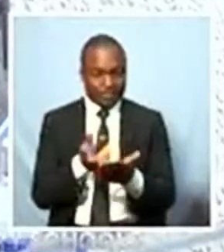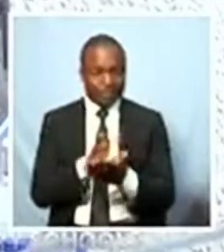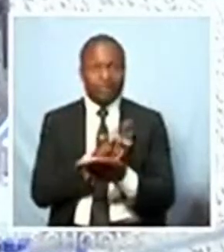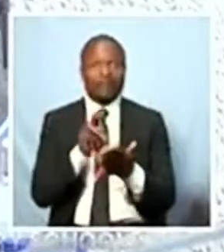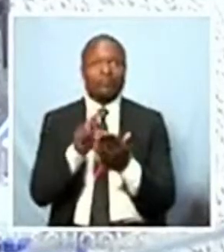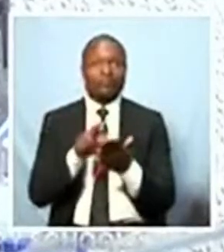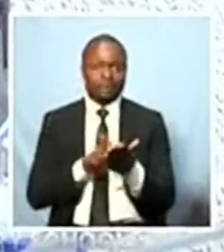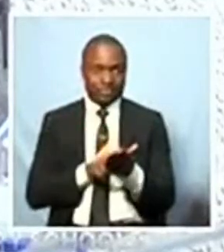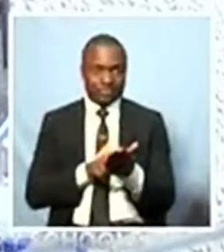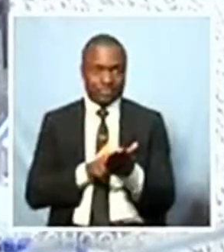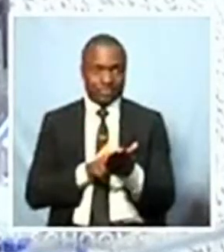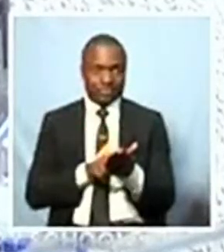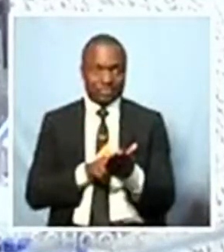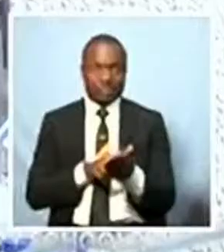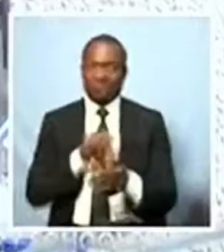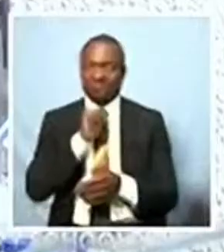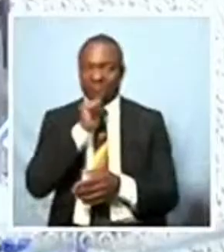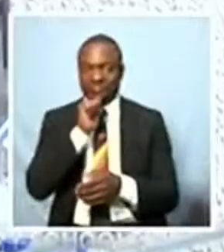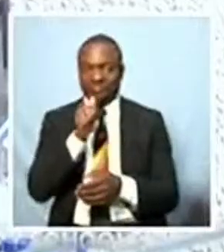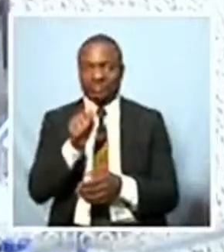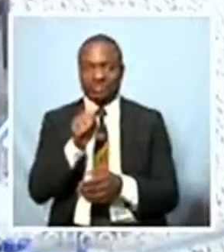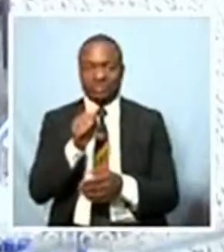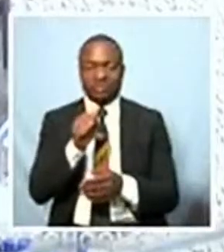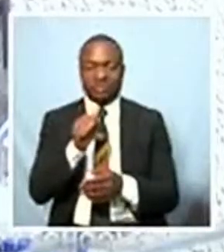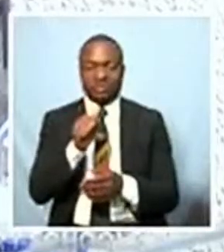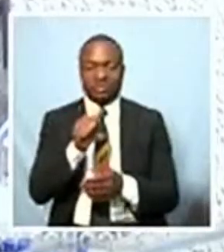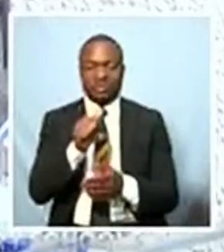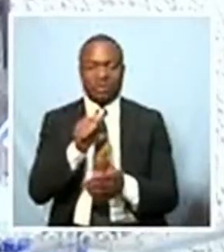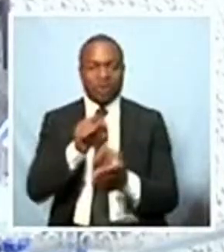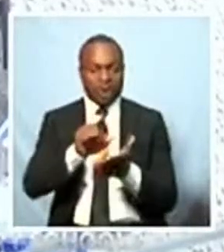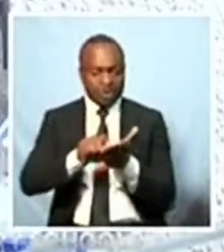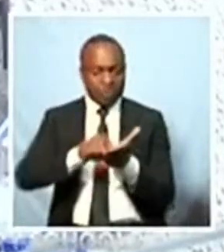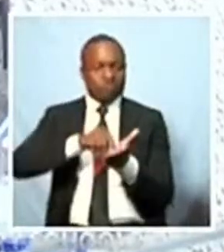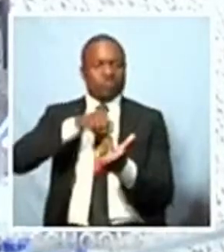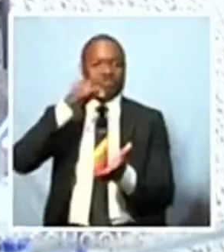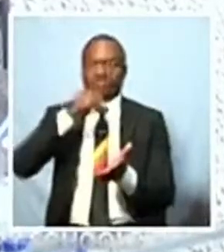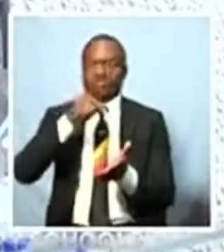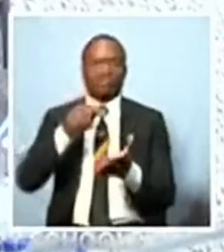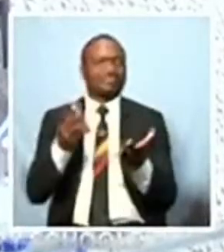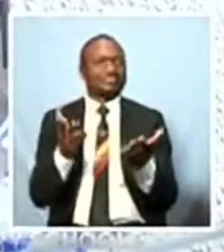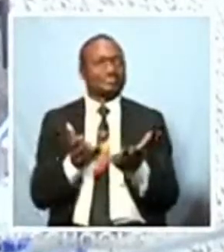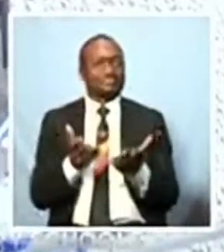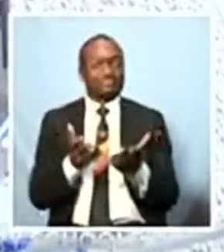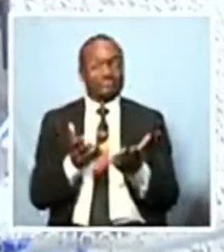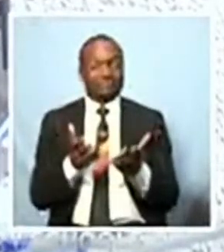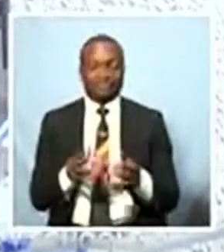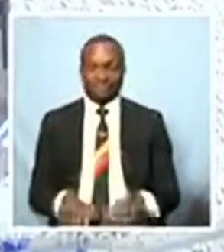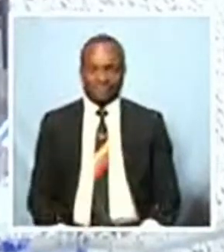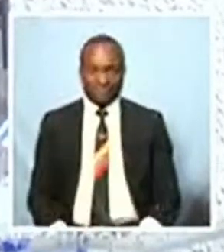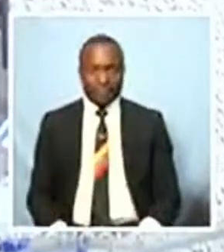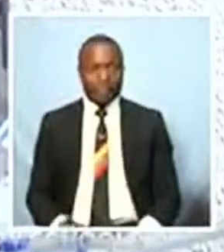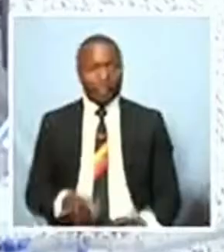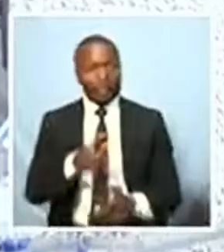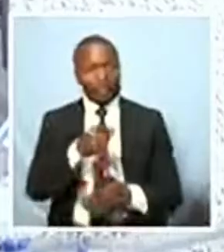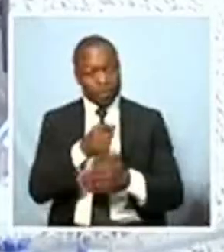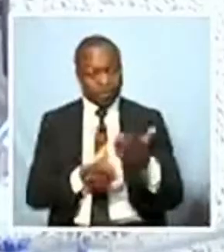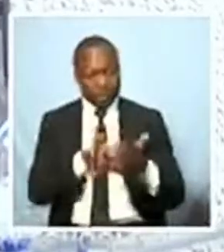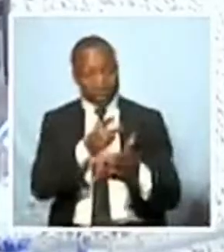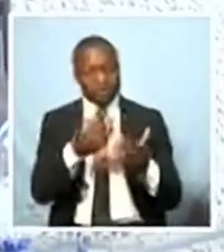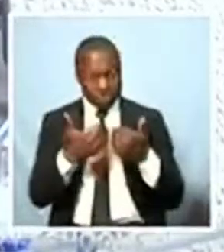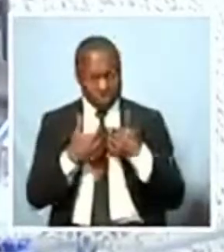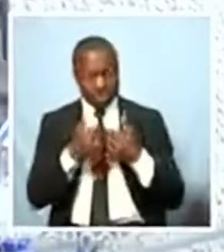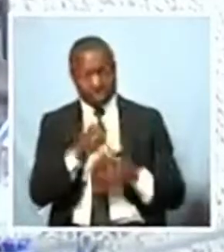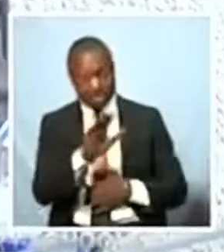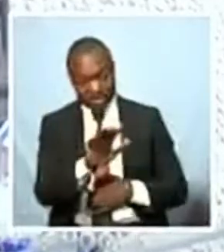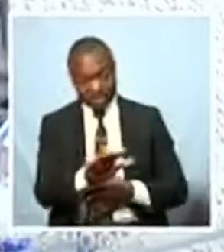think, which wasn't printed for the honorable members. What you have in front of